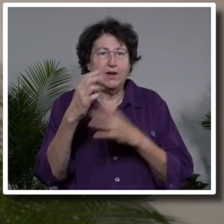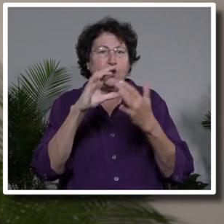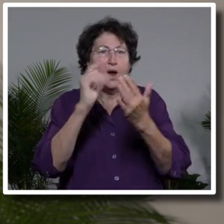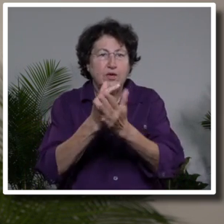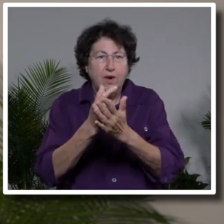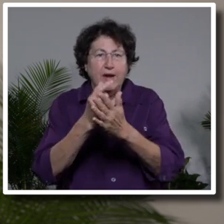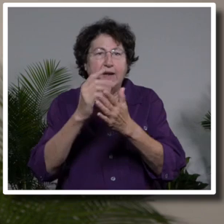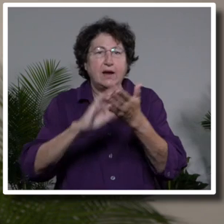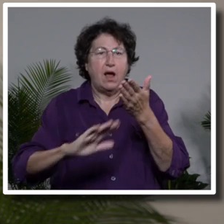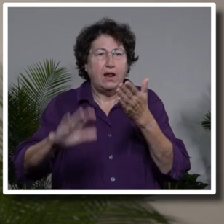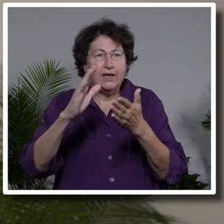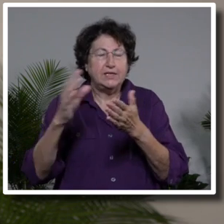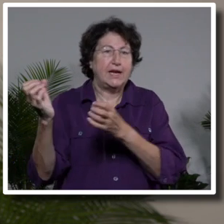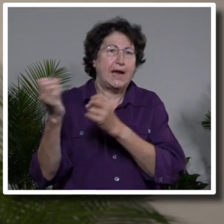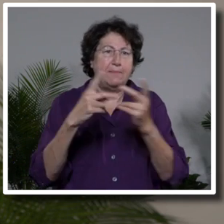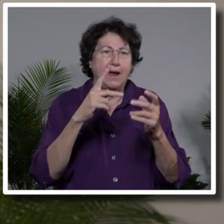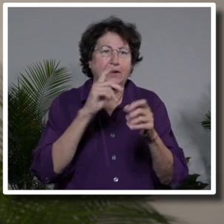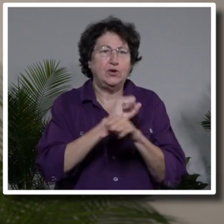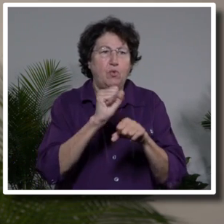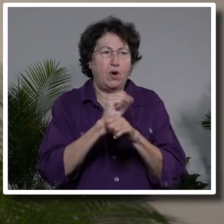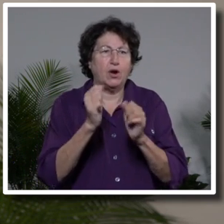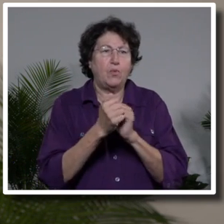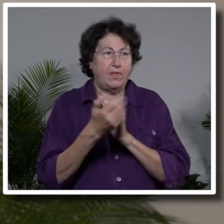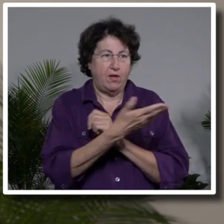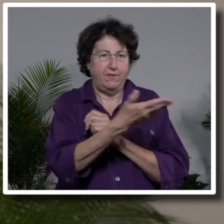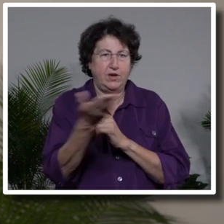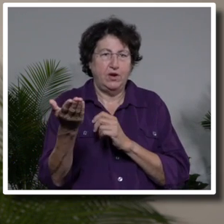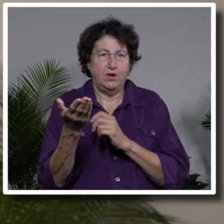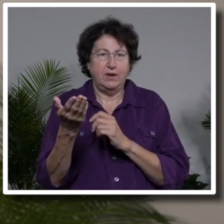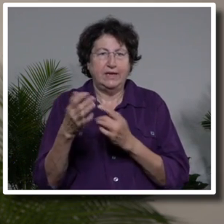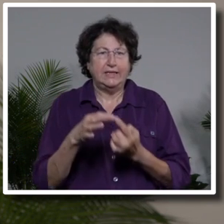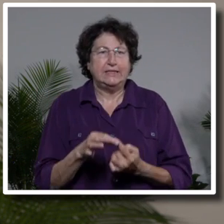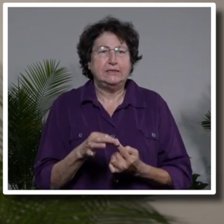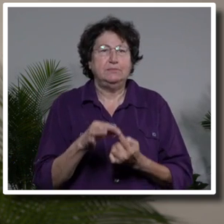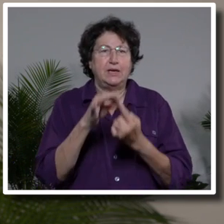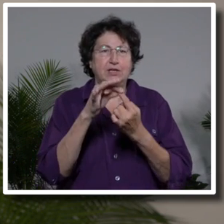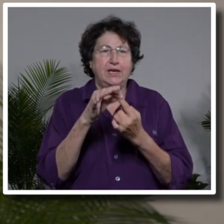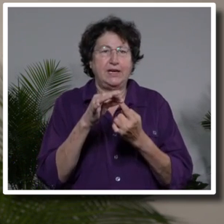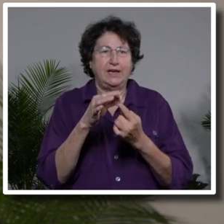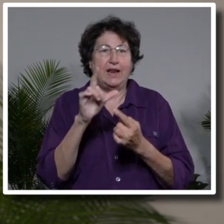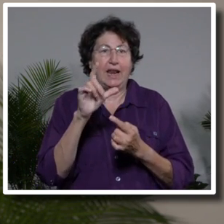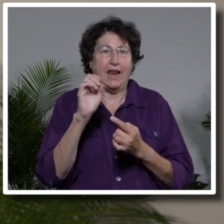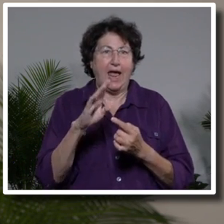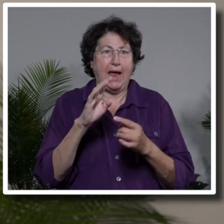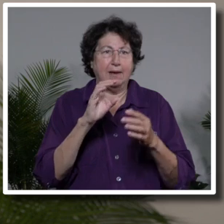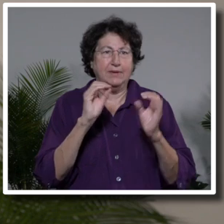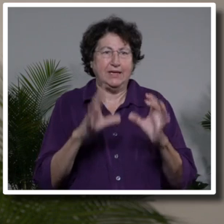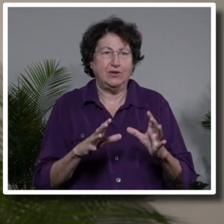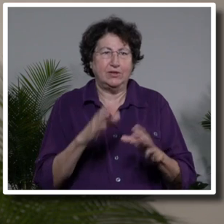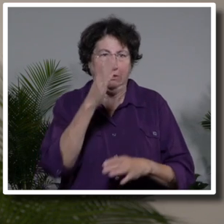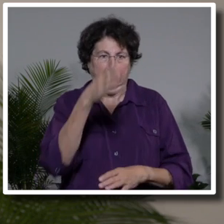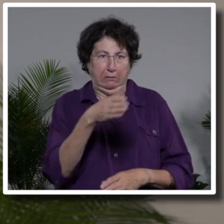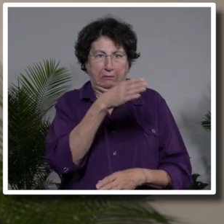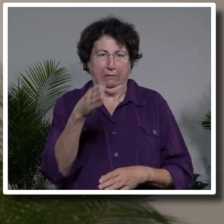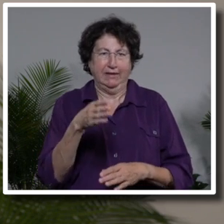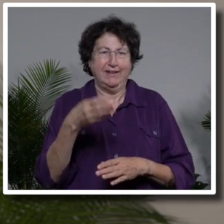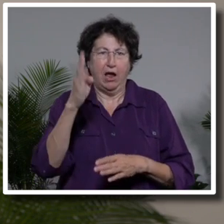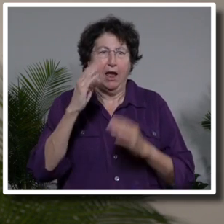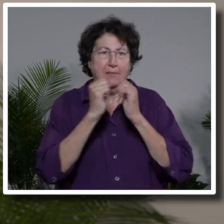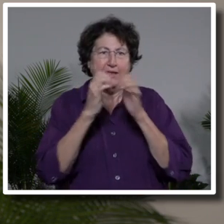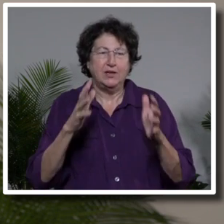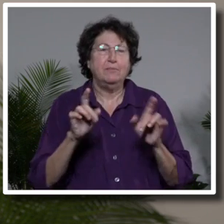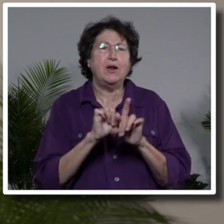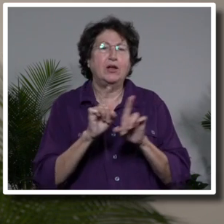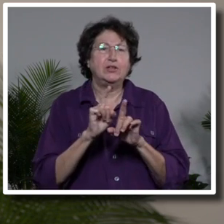high schoolers. I thank all of them, especially our ACLAP teachers we've had for about 4 years now, and God bless y'all, and also